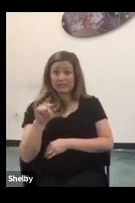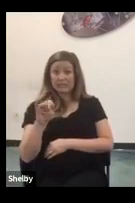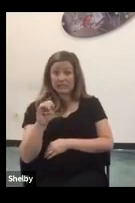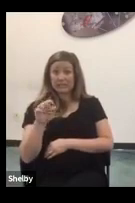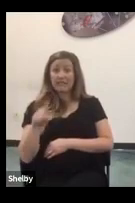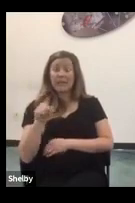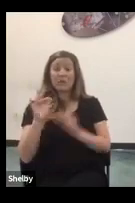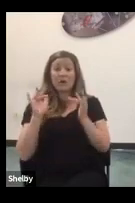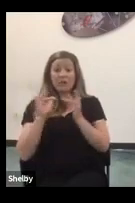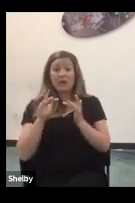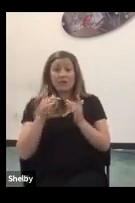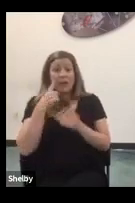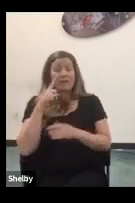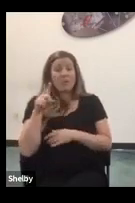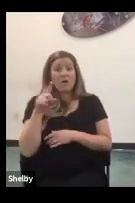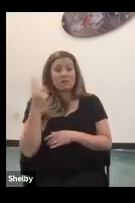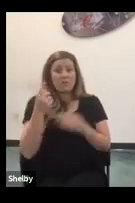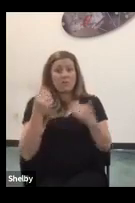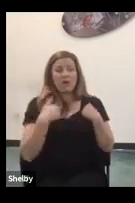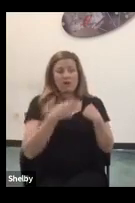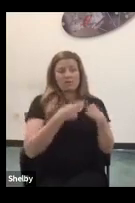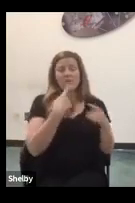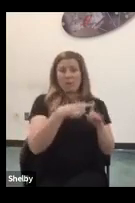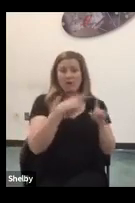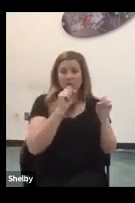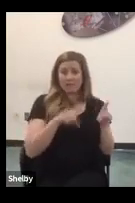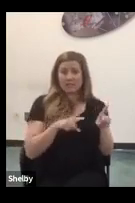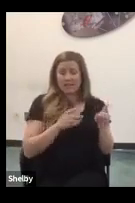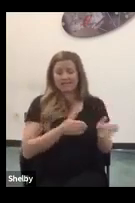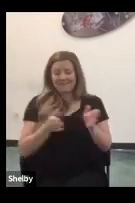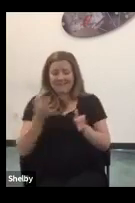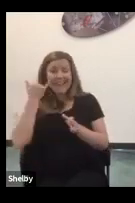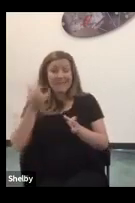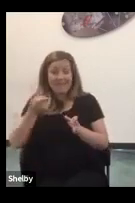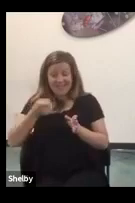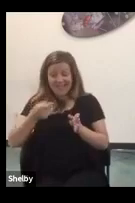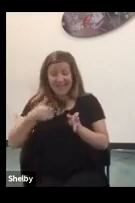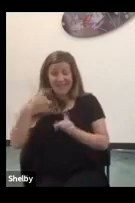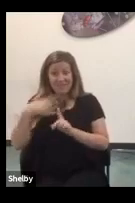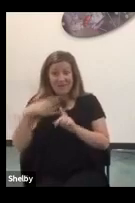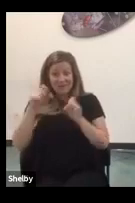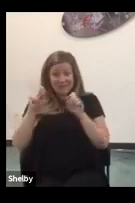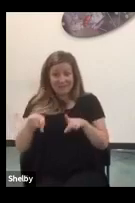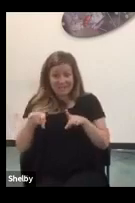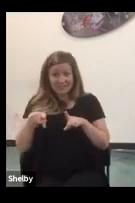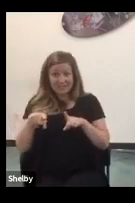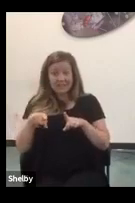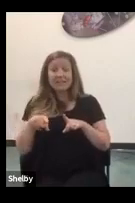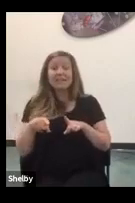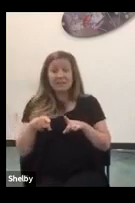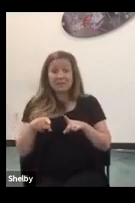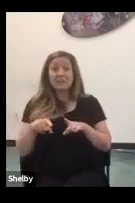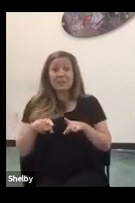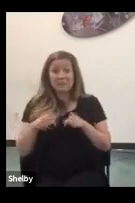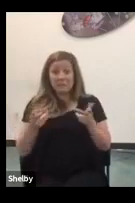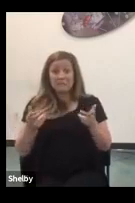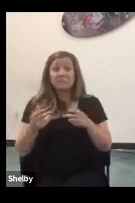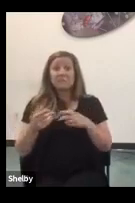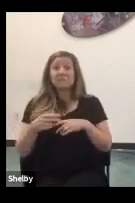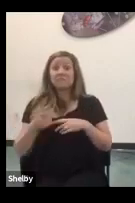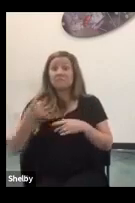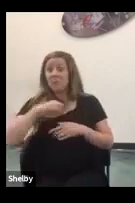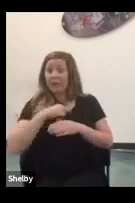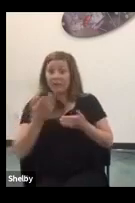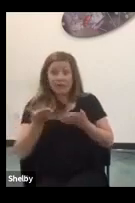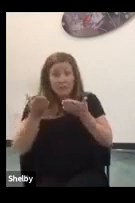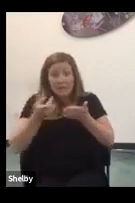result, if that contact has a positive test, either because we facilitated them getting tested because of